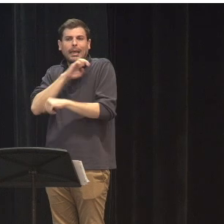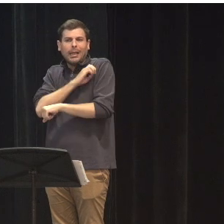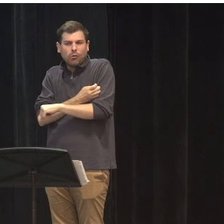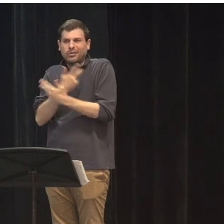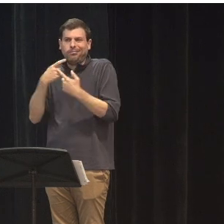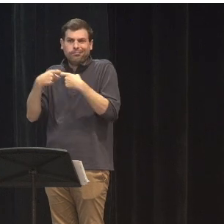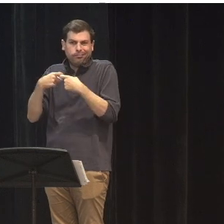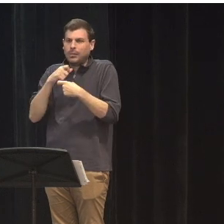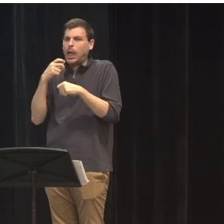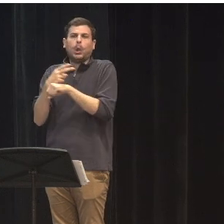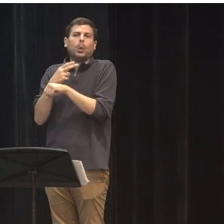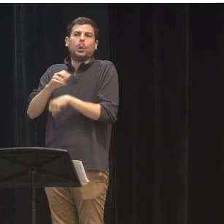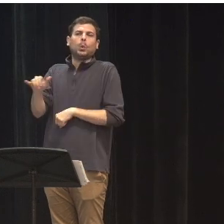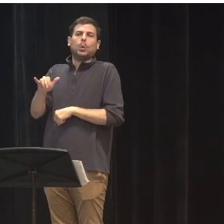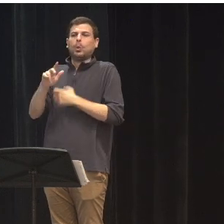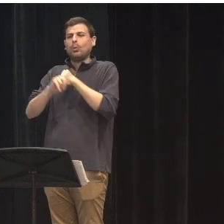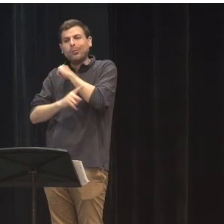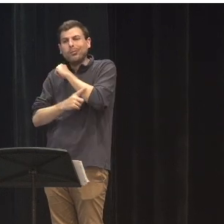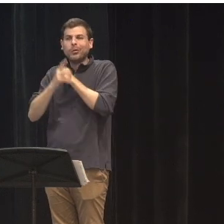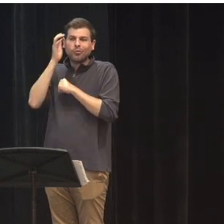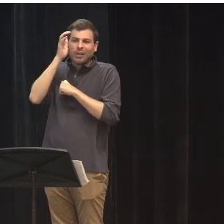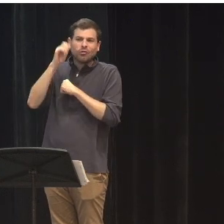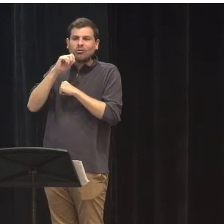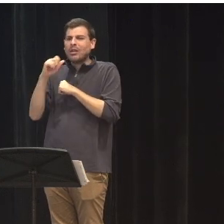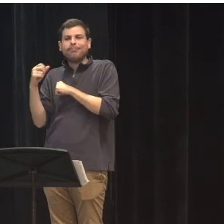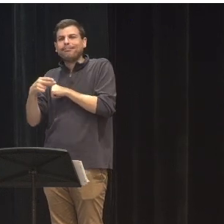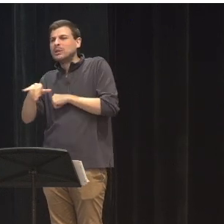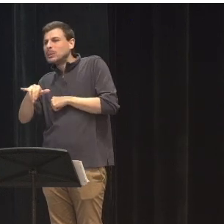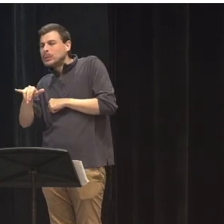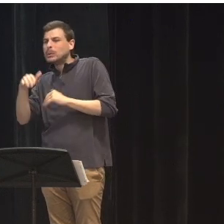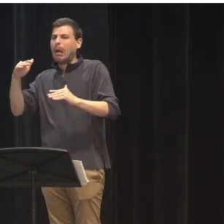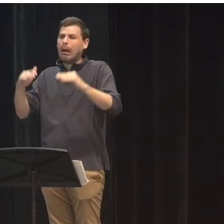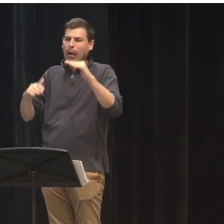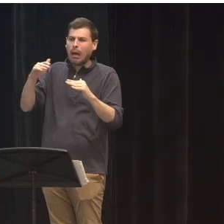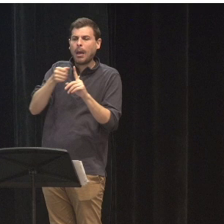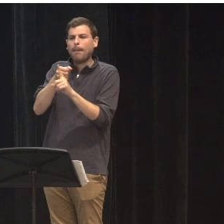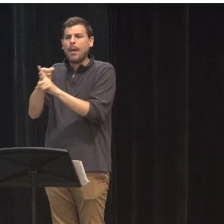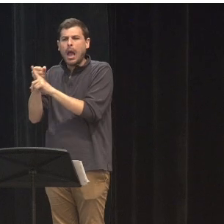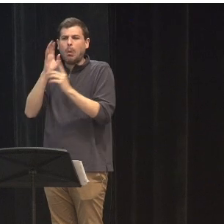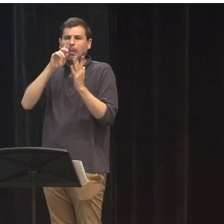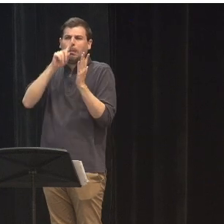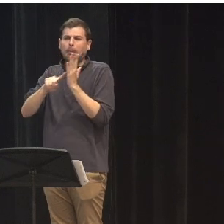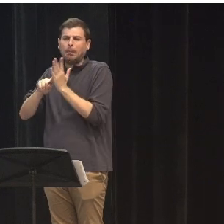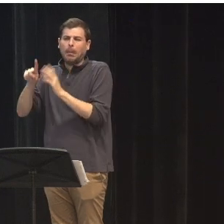structure, so it won't have a shadow impact or shadow effect on the park.